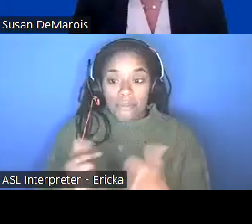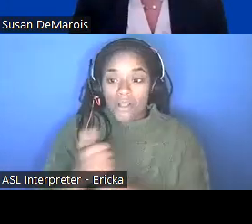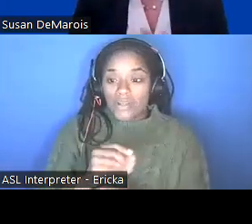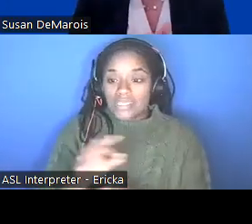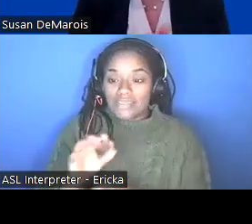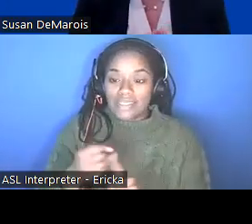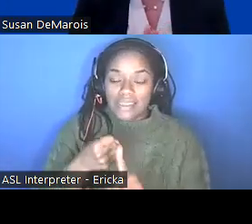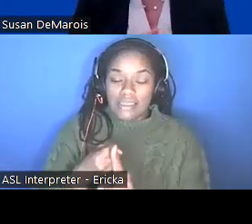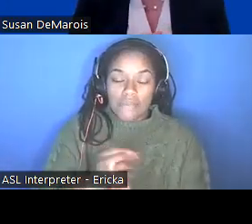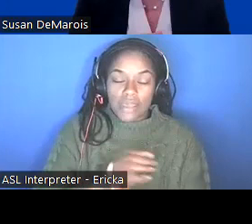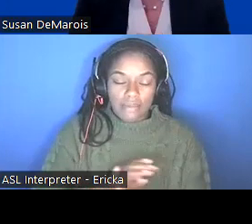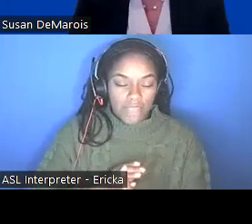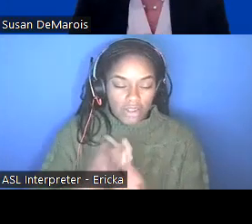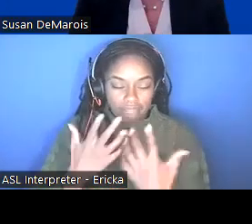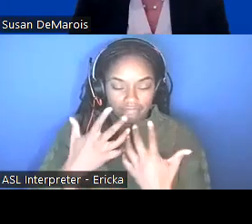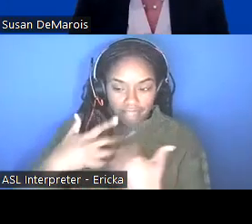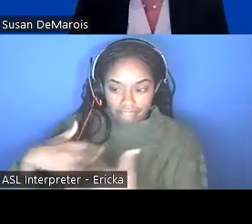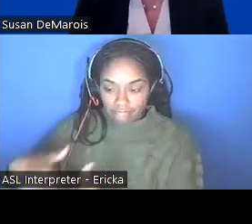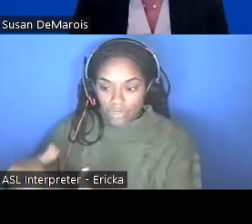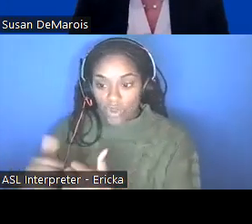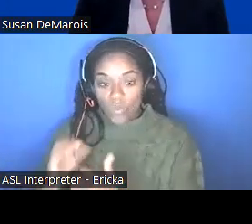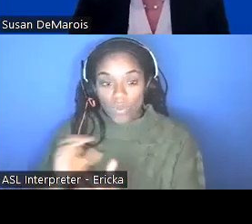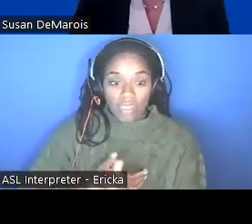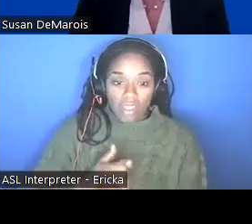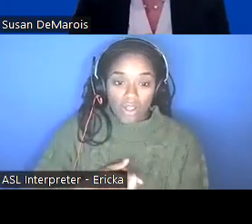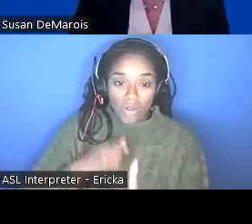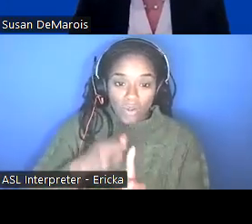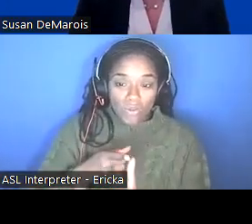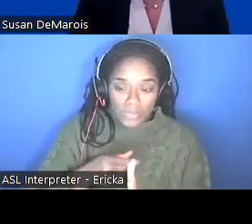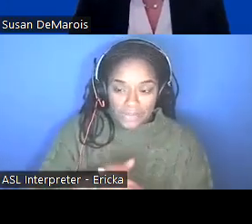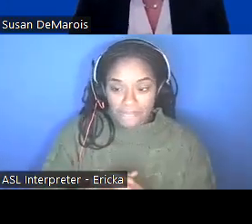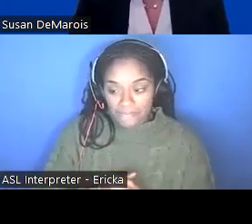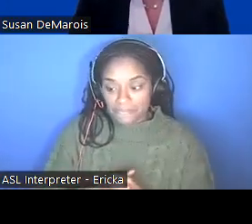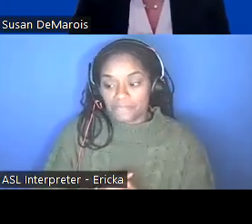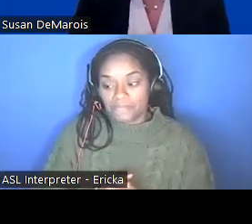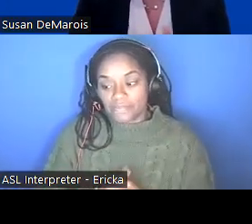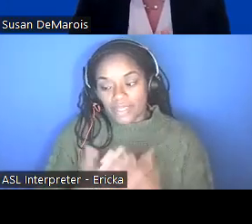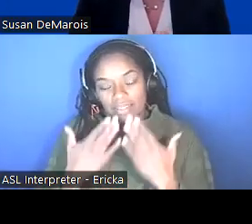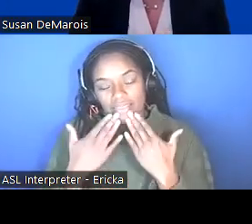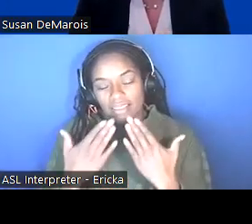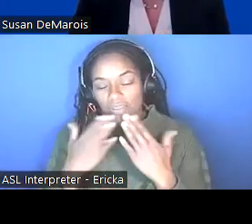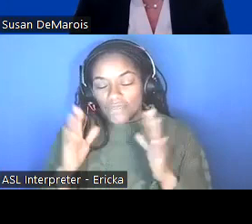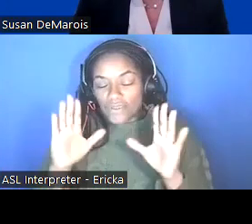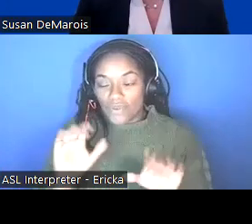impact committee are in full alignment with where we're headed in this administration. So thanks for your great